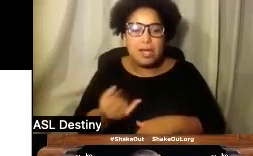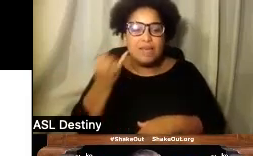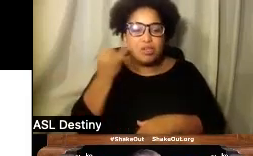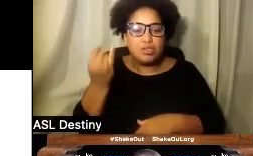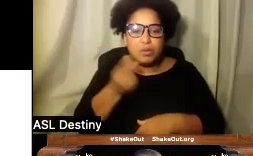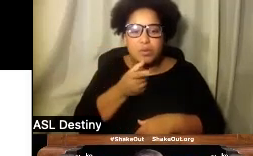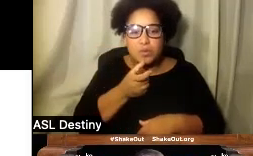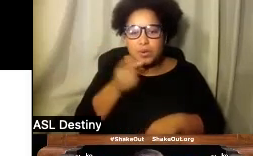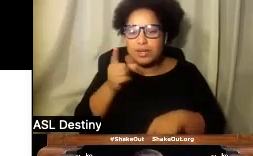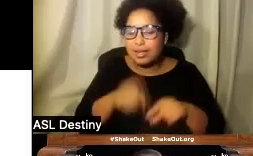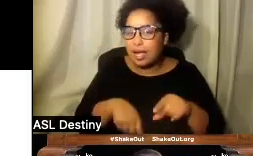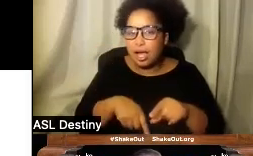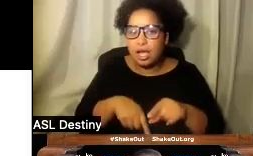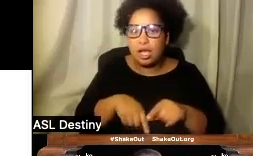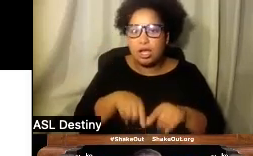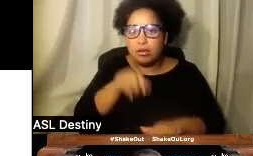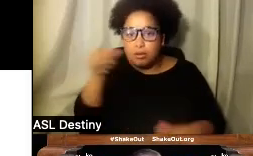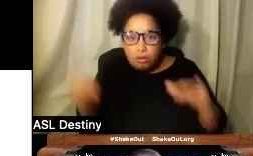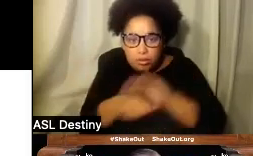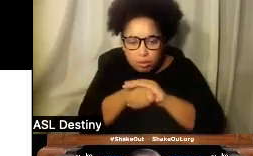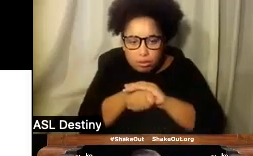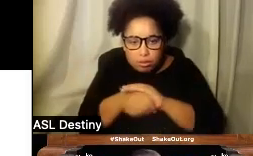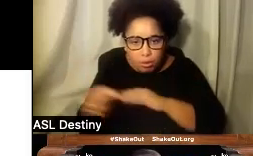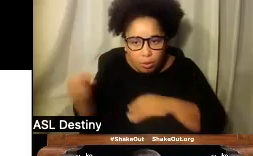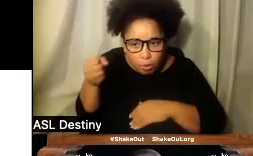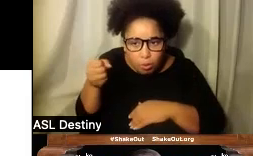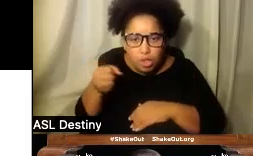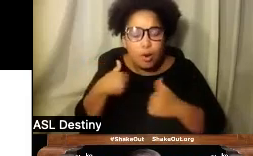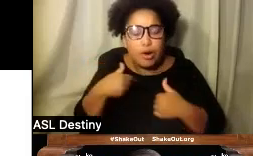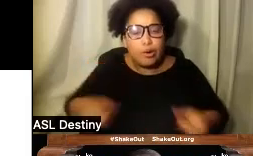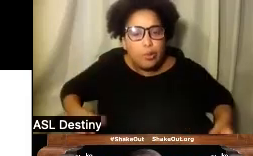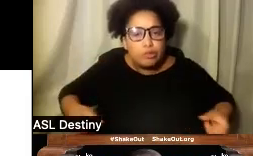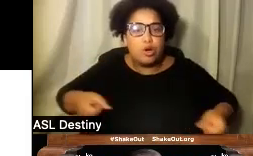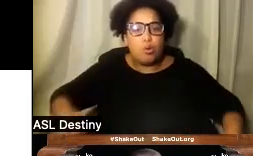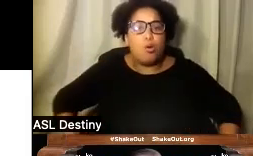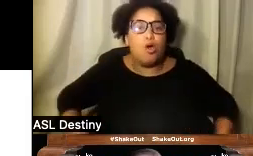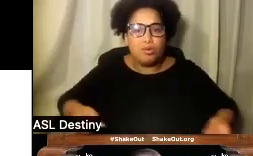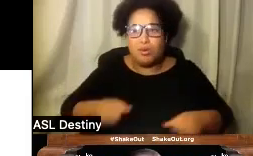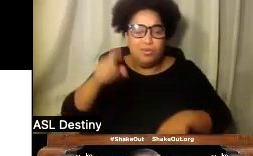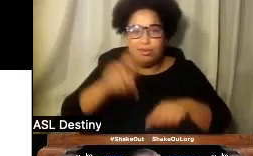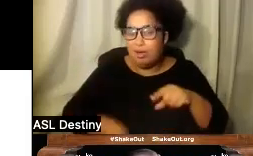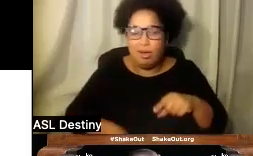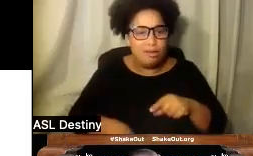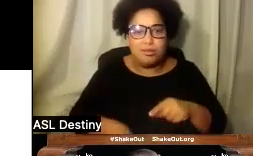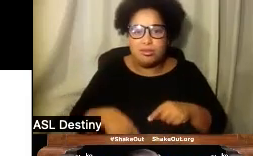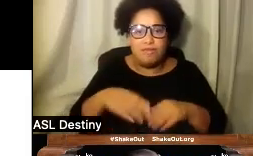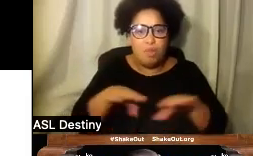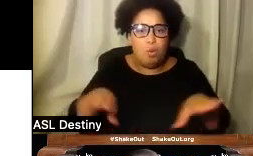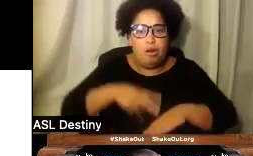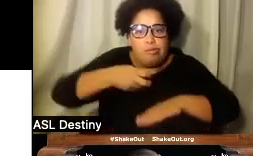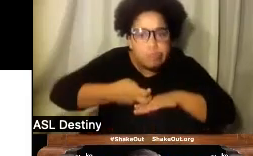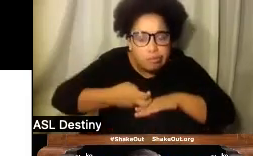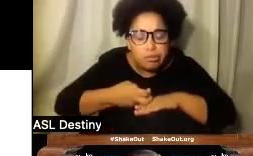who cannot drop, cover, and hold on, but maybe you use a wheelchair or walker or just can't drop down to the ground. So we have